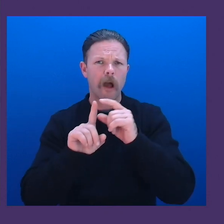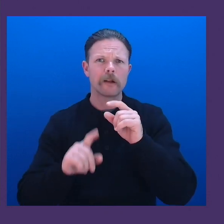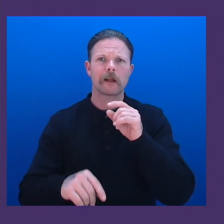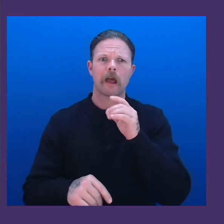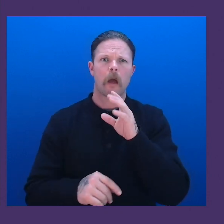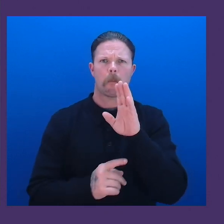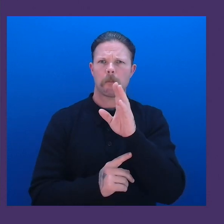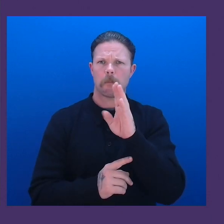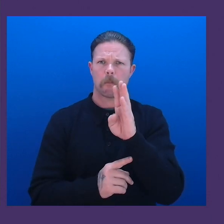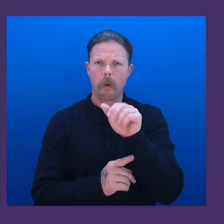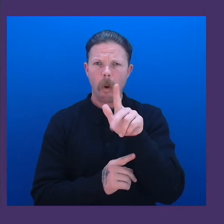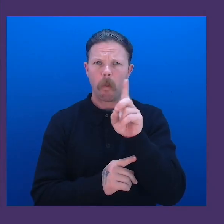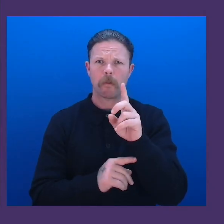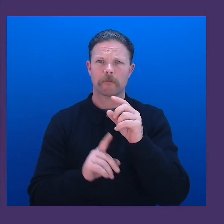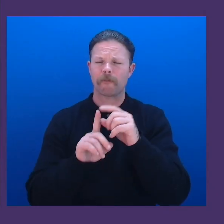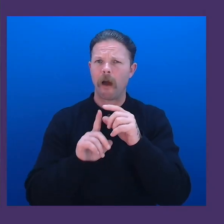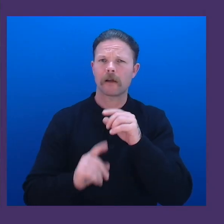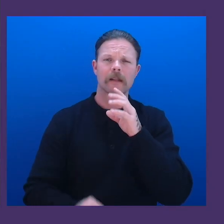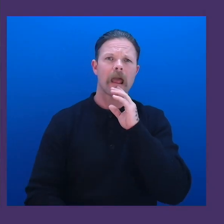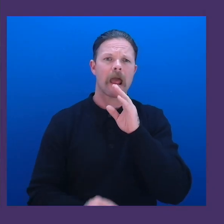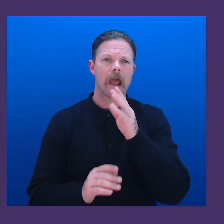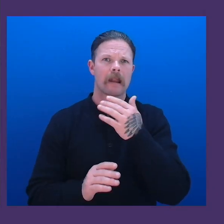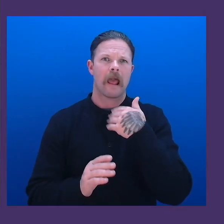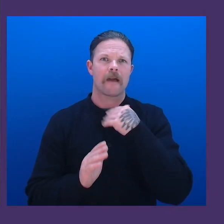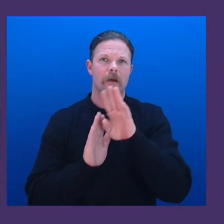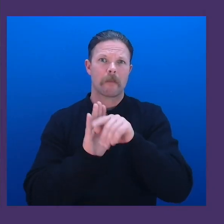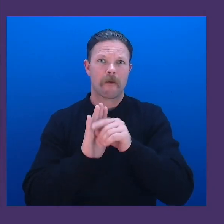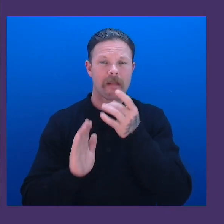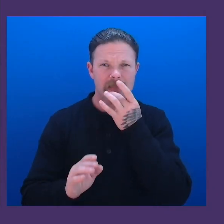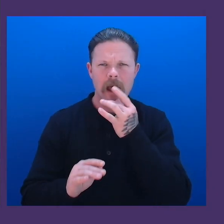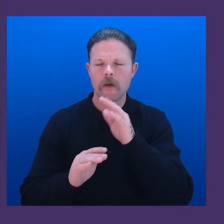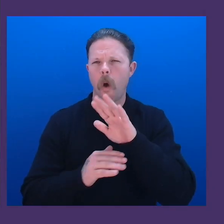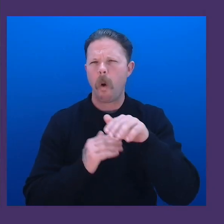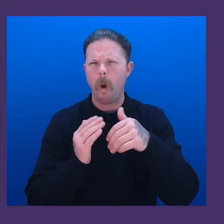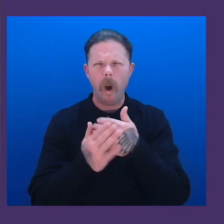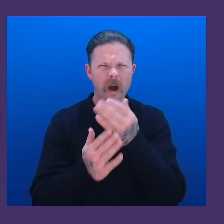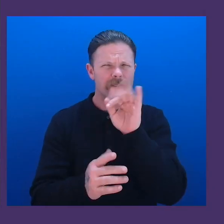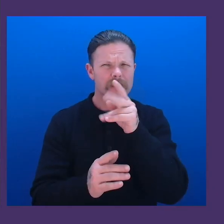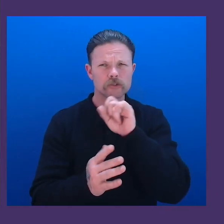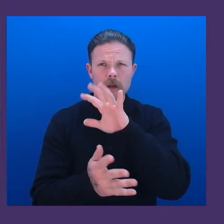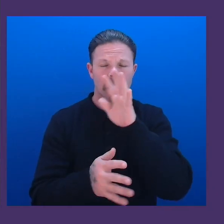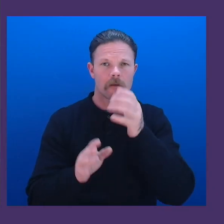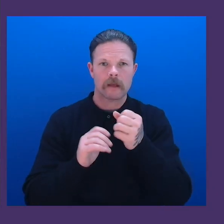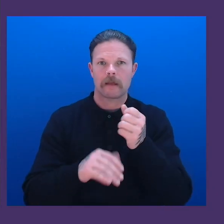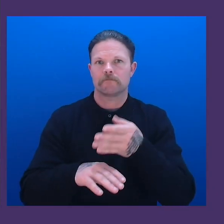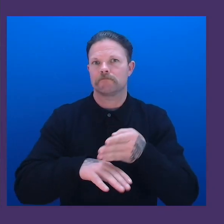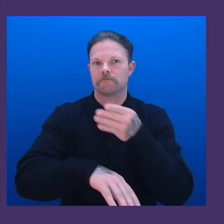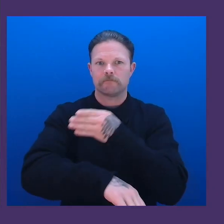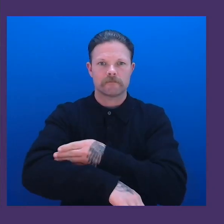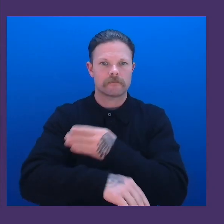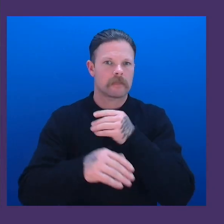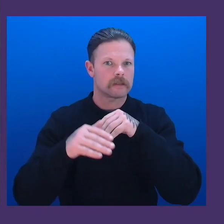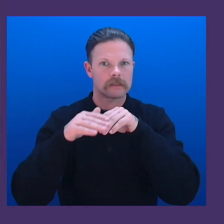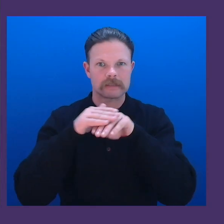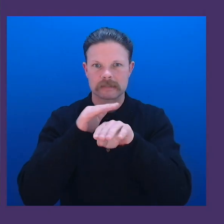also backlighting. And so all of these features can help with accessibility. You can